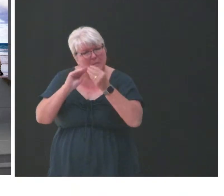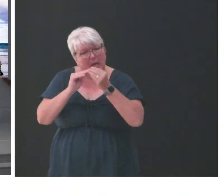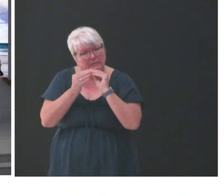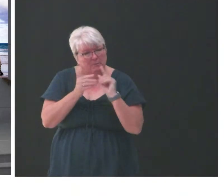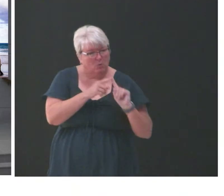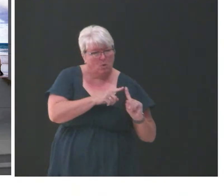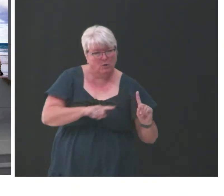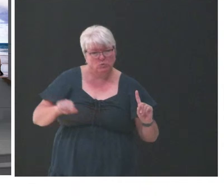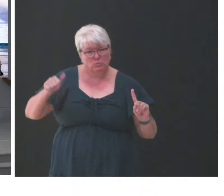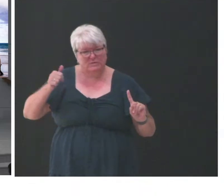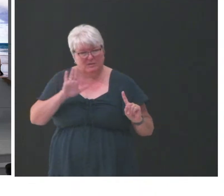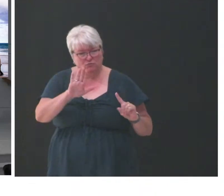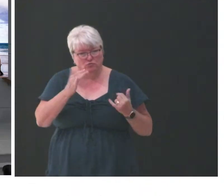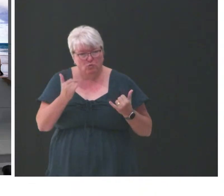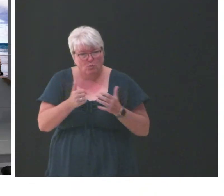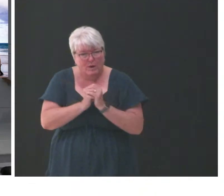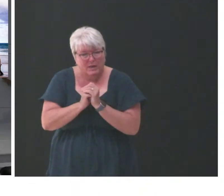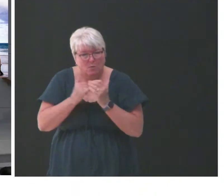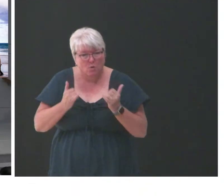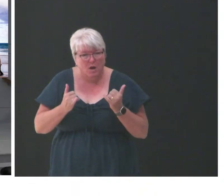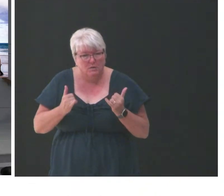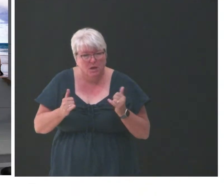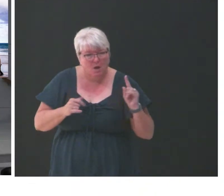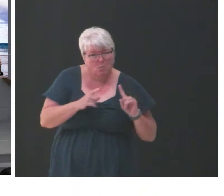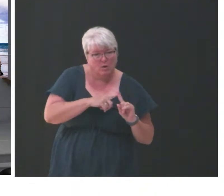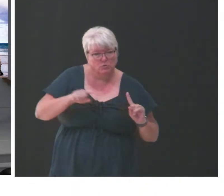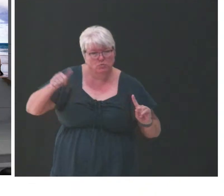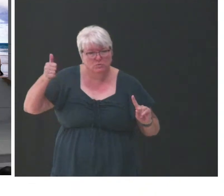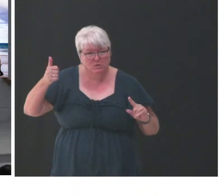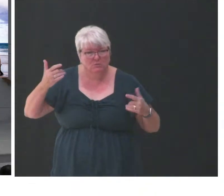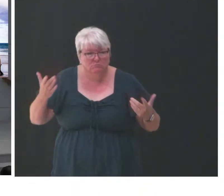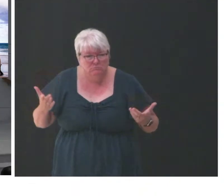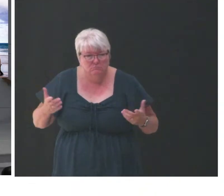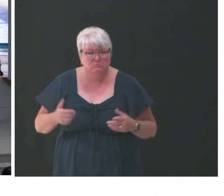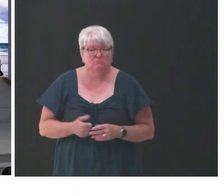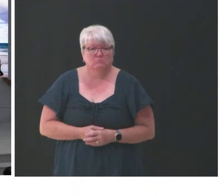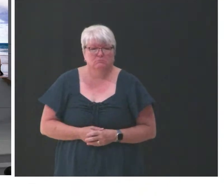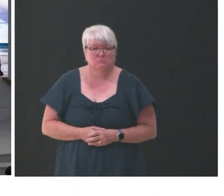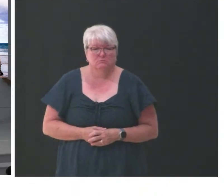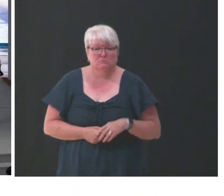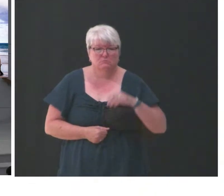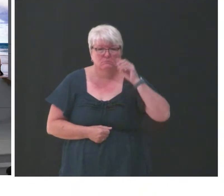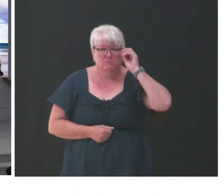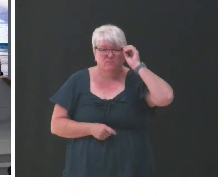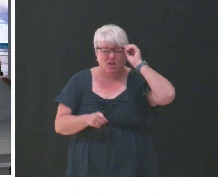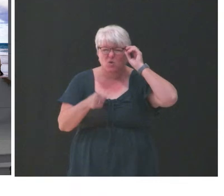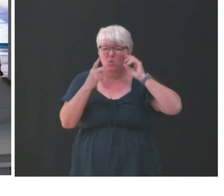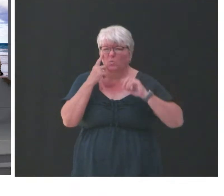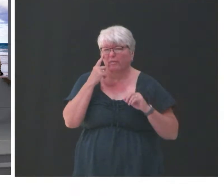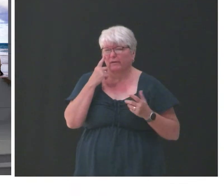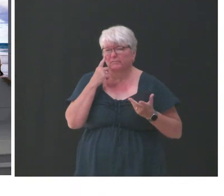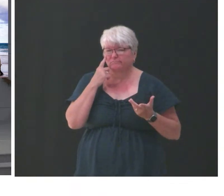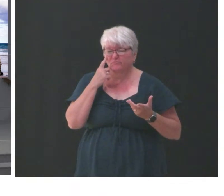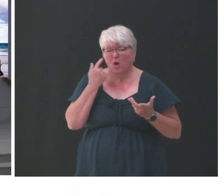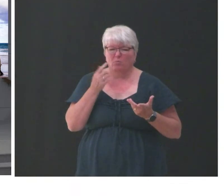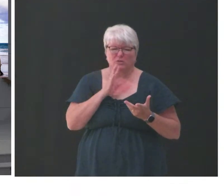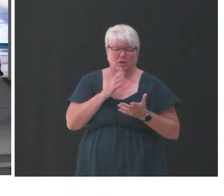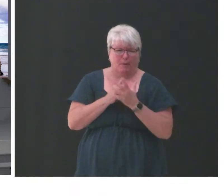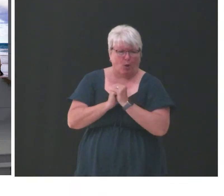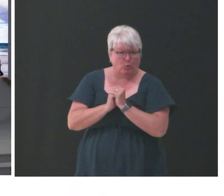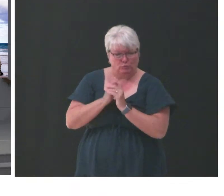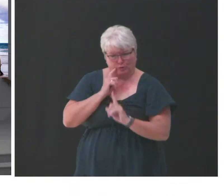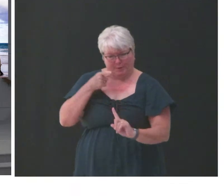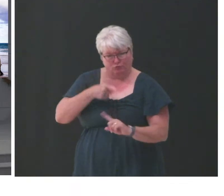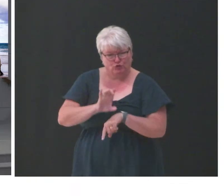to 10, where are you at on that number? And I know you're thinking, well, when we talk about worship, we're talking